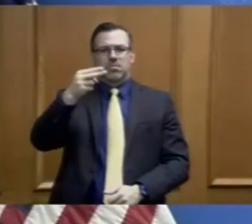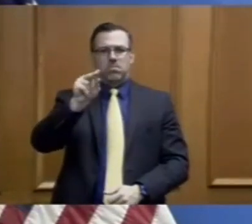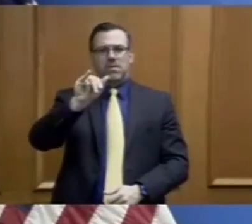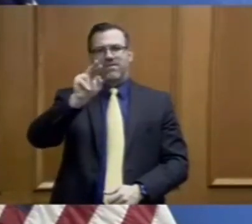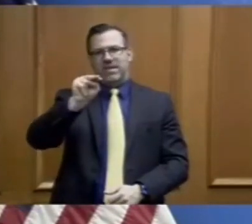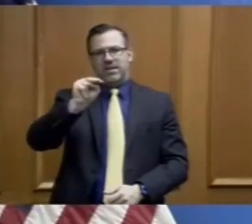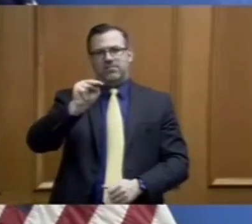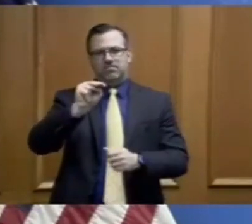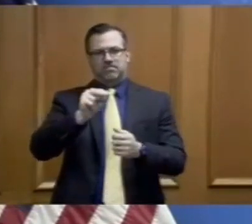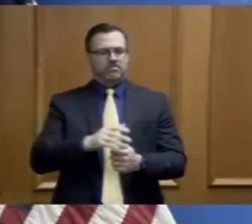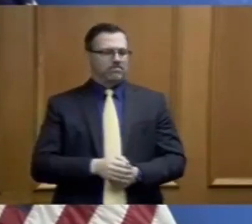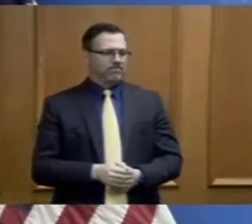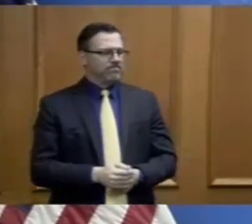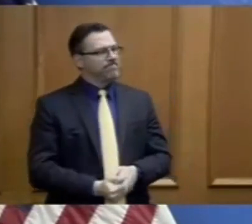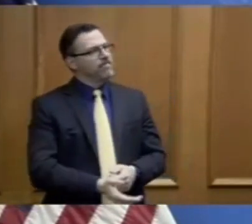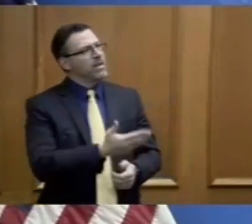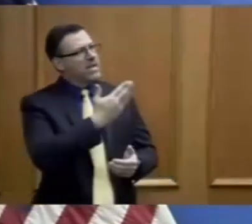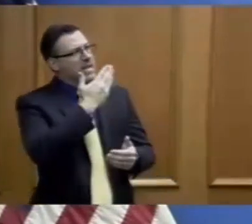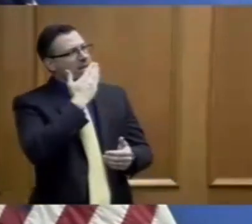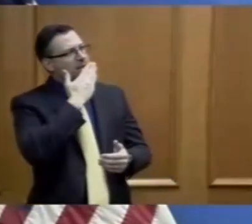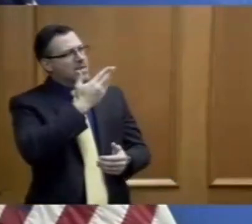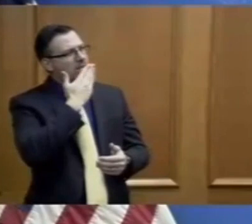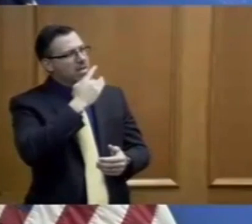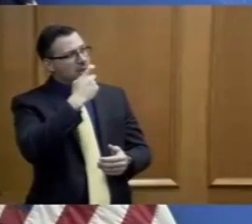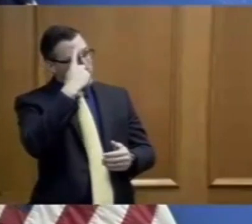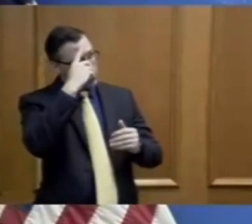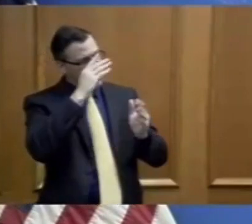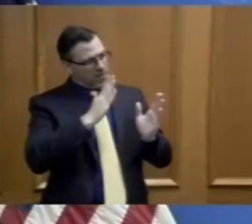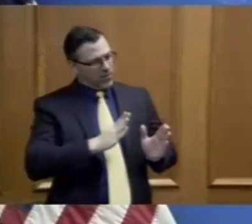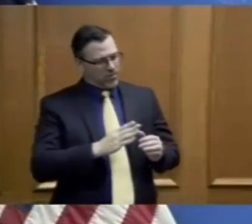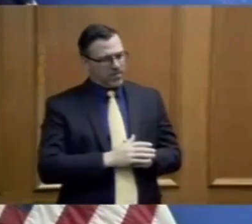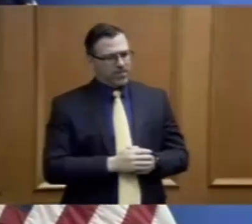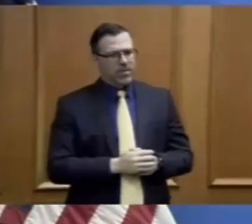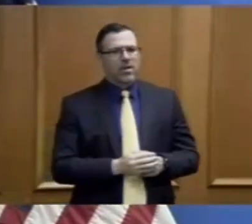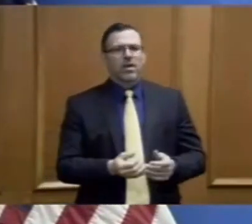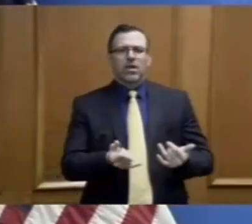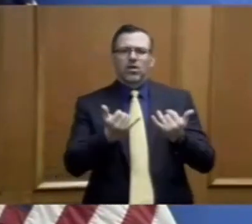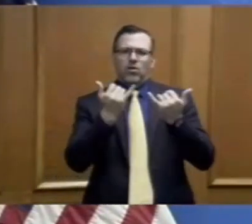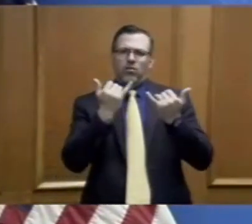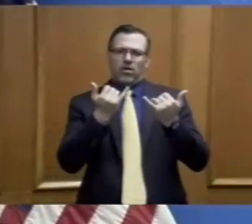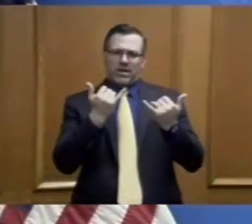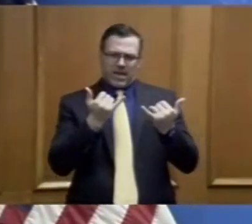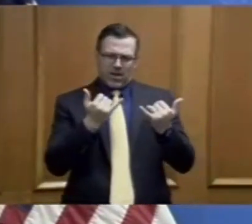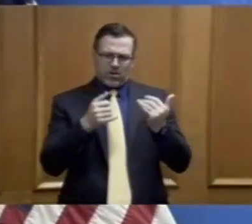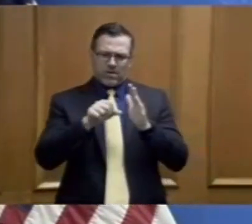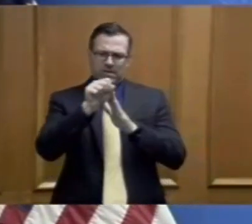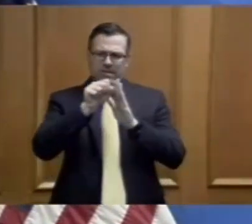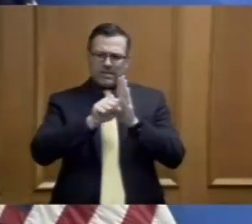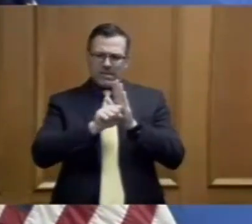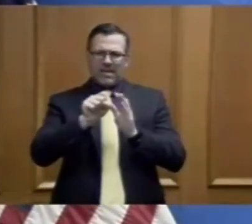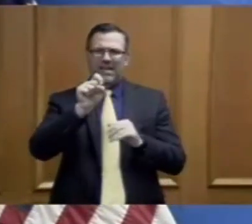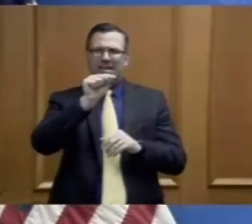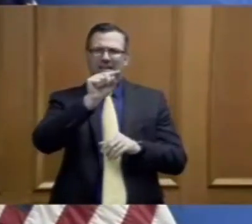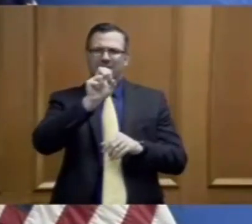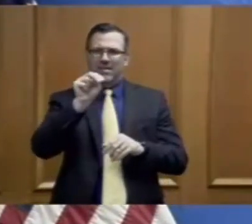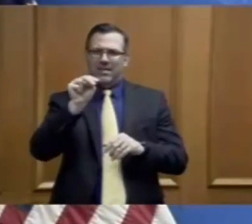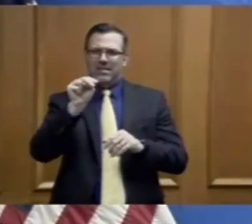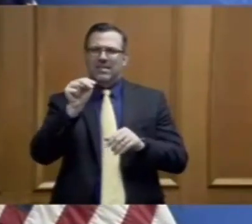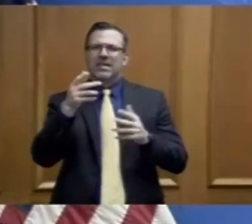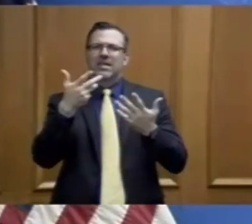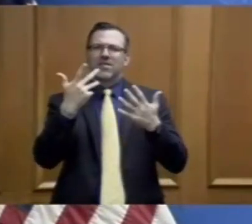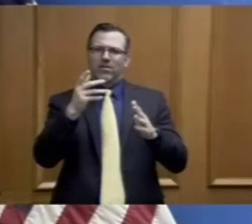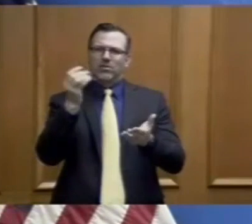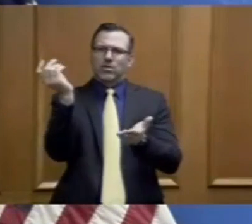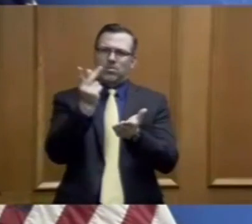Yes, thank you, Governor. The state right now has been distributing these grants to rural